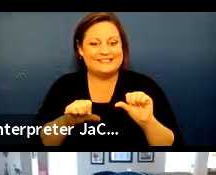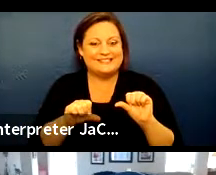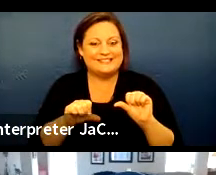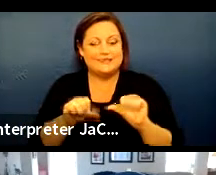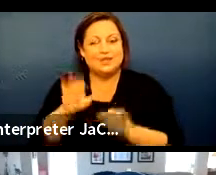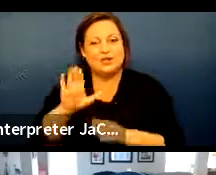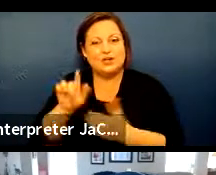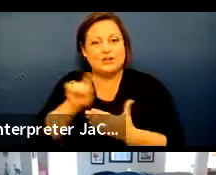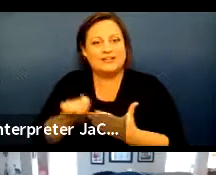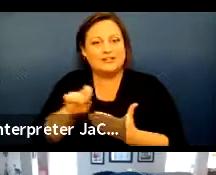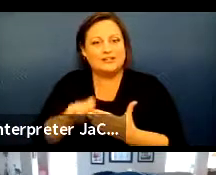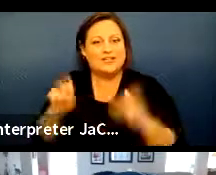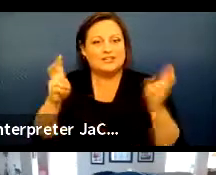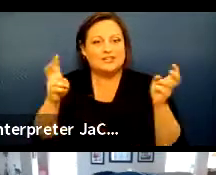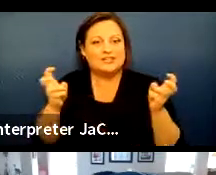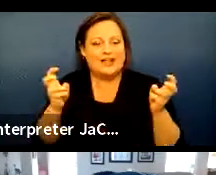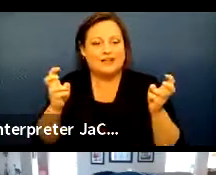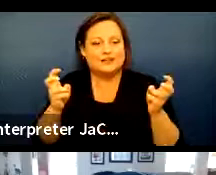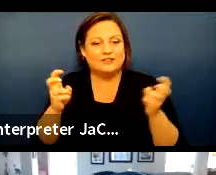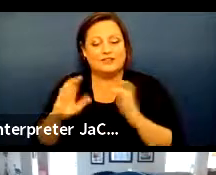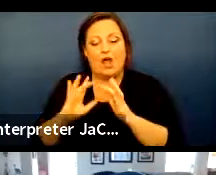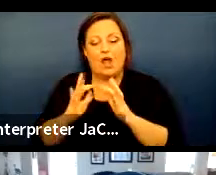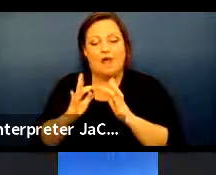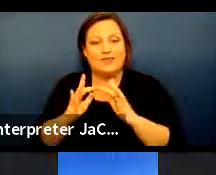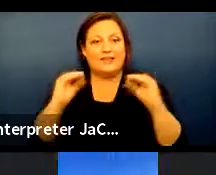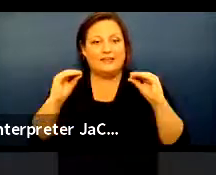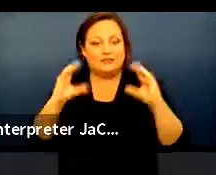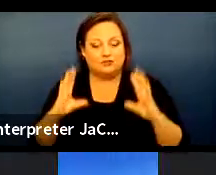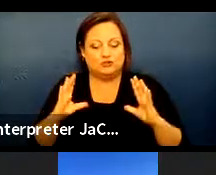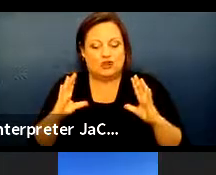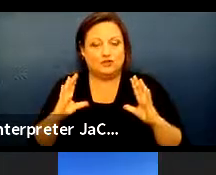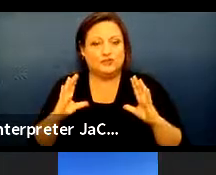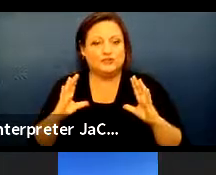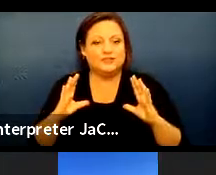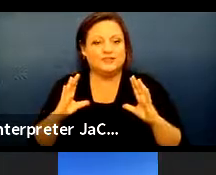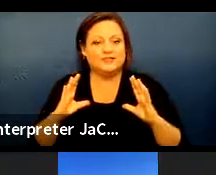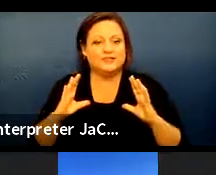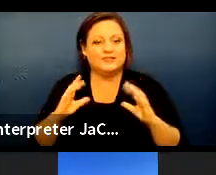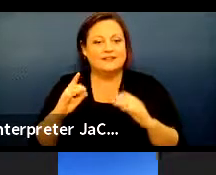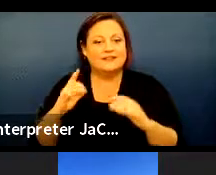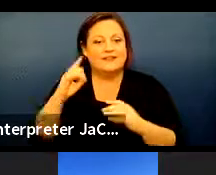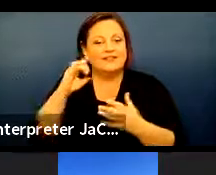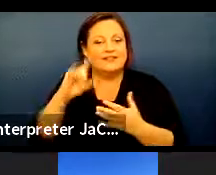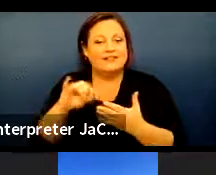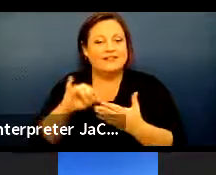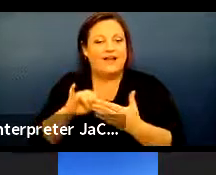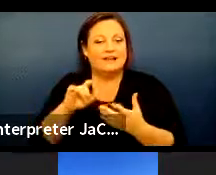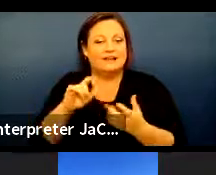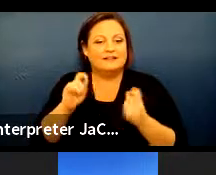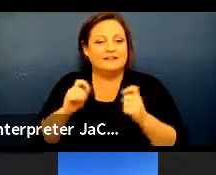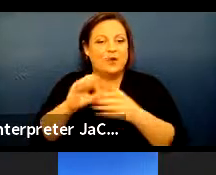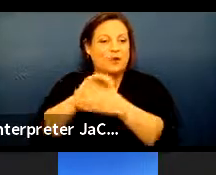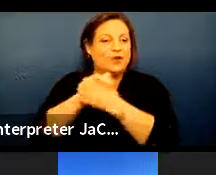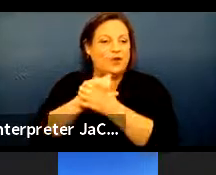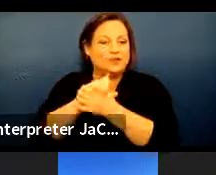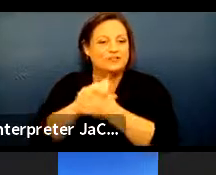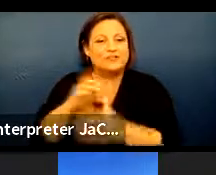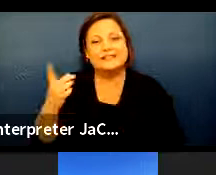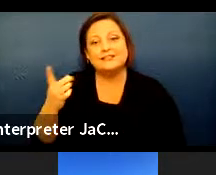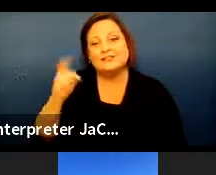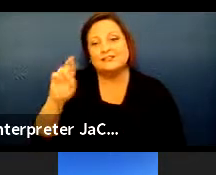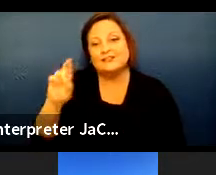Her dissertation title is Online Instructors, Gestures for Euclidean Transformations. Congratulations, Dr.